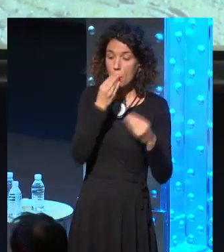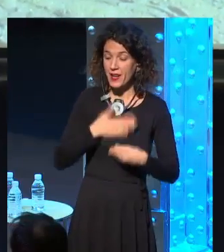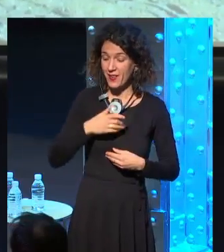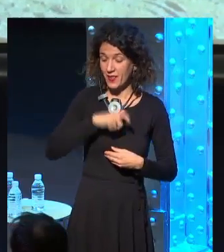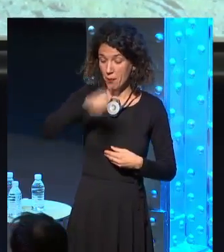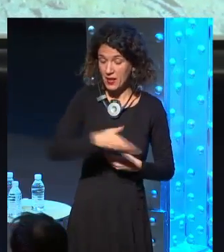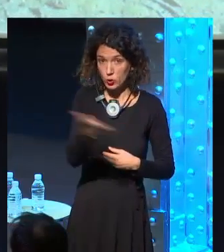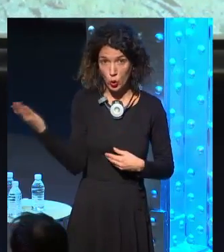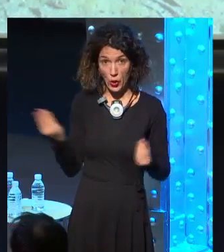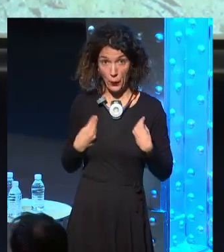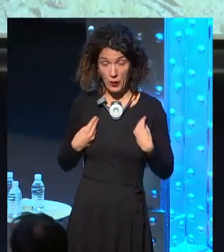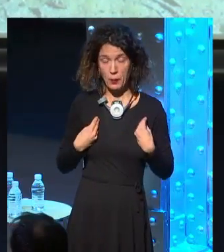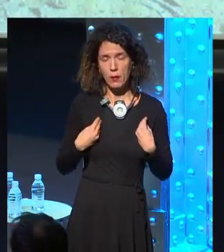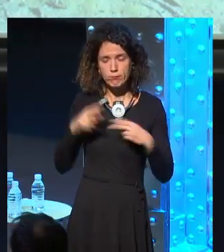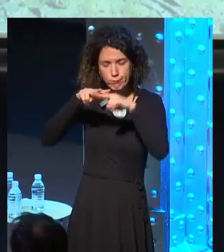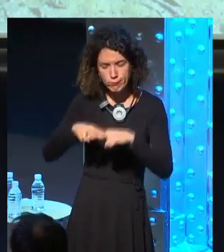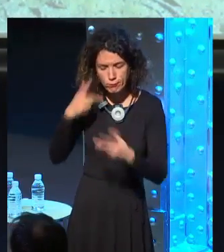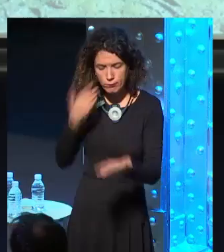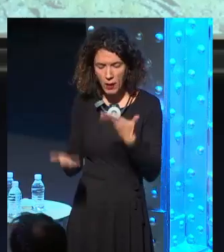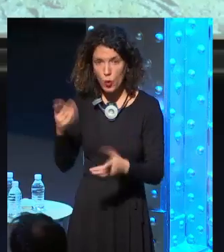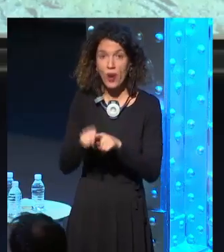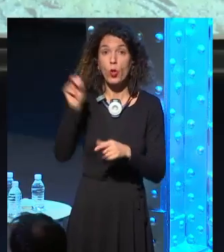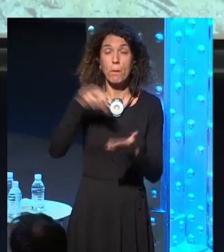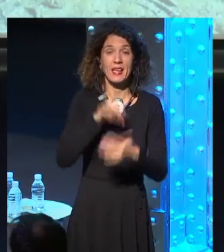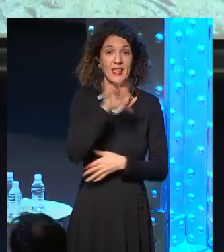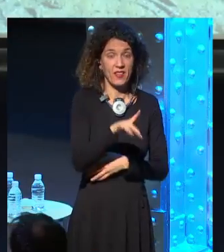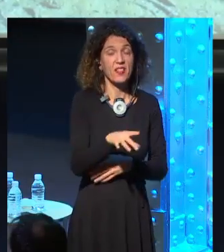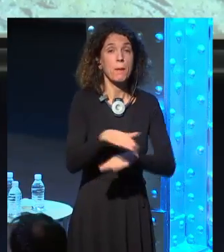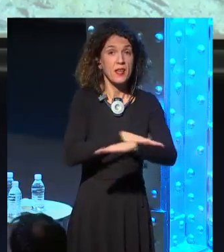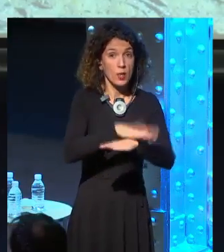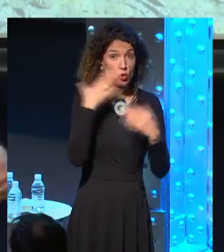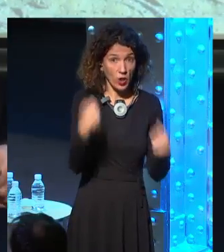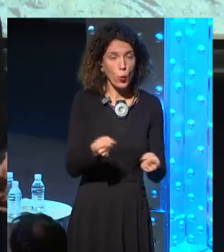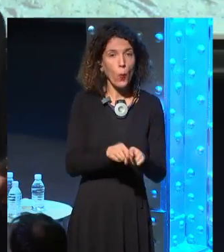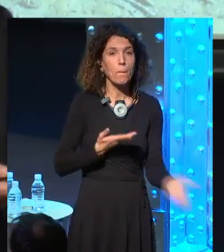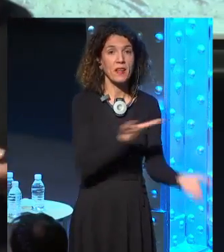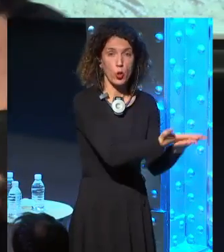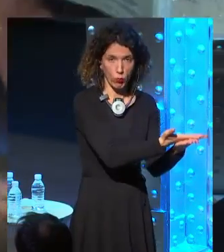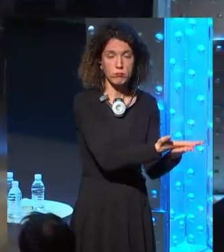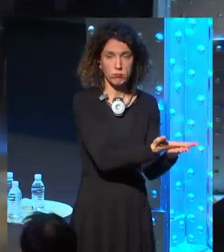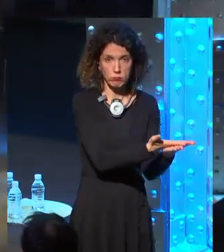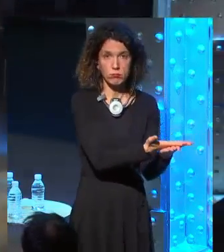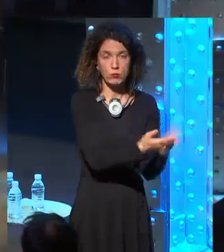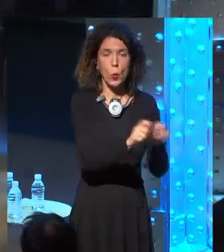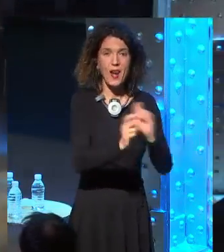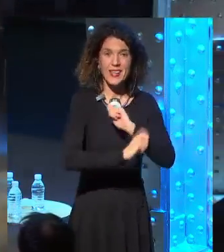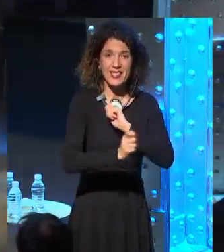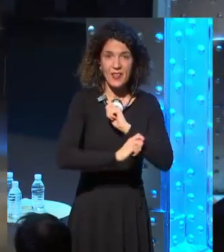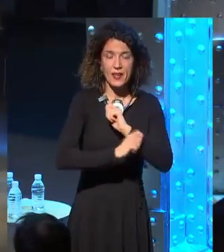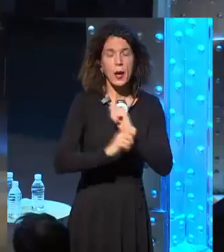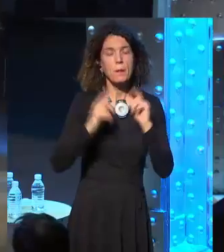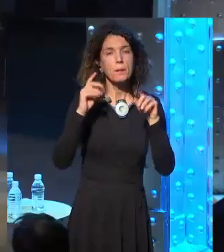And in 2015, the Ministry of Health commissioned a strategy on how to obtain and